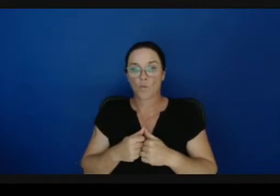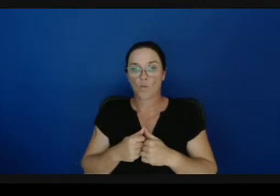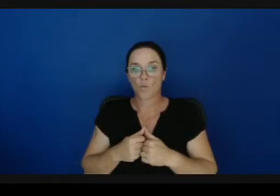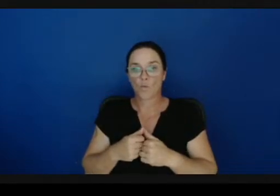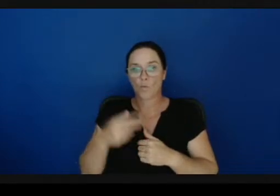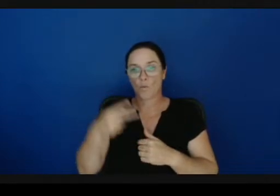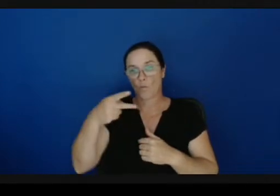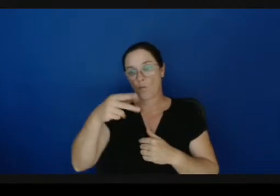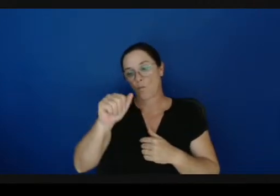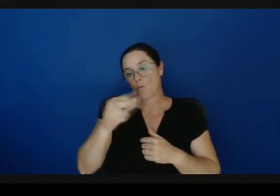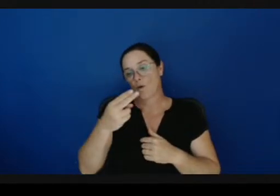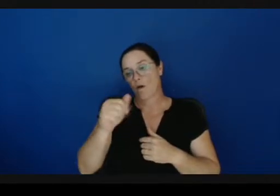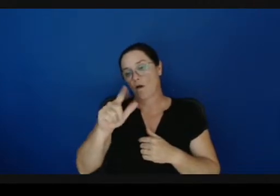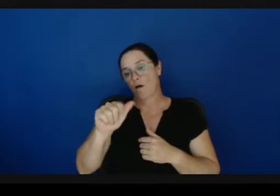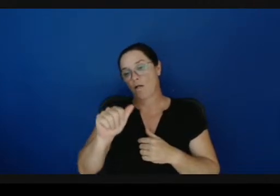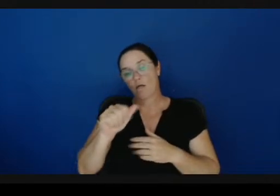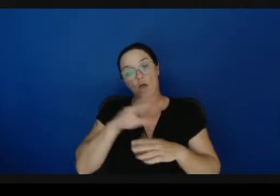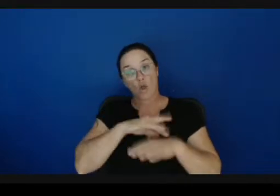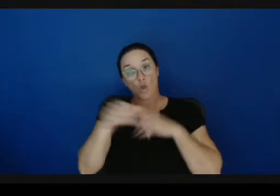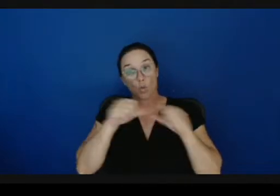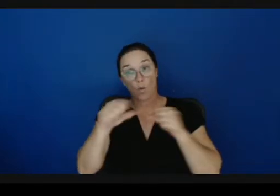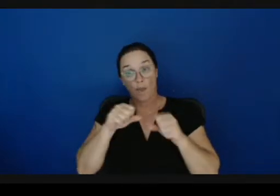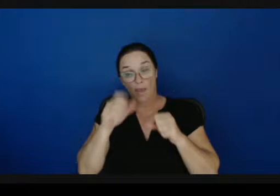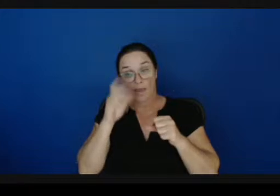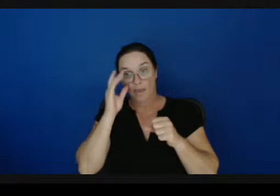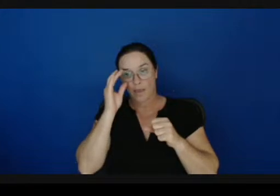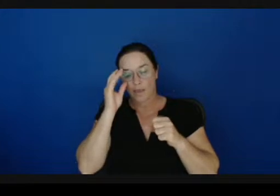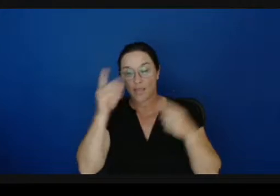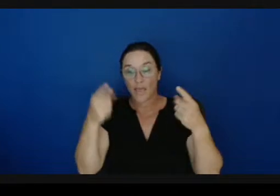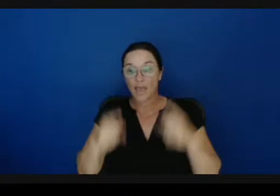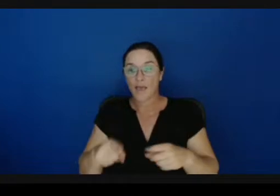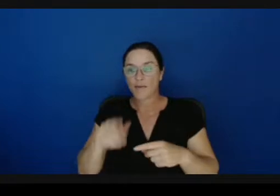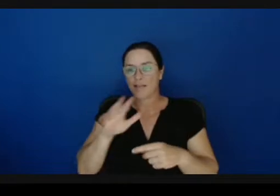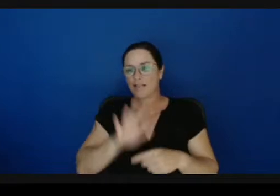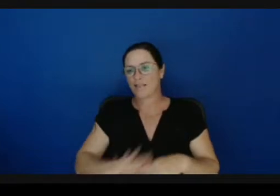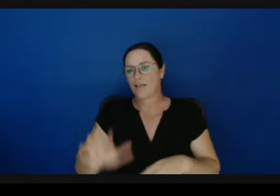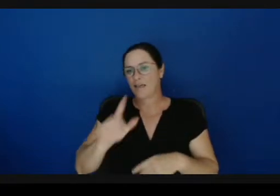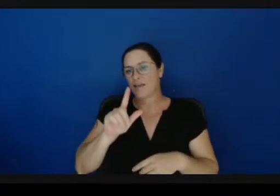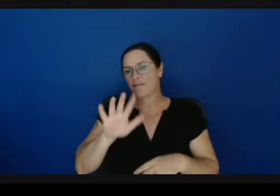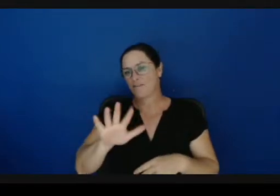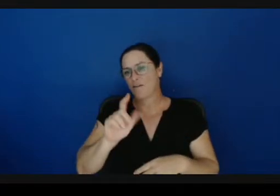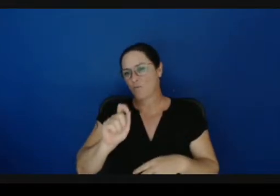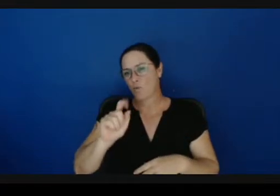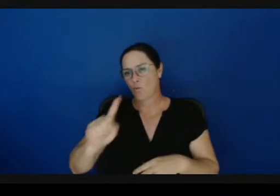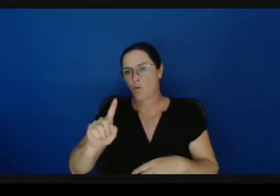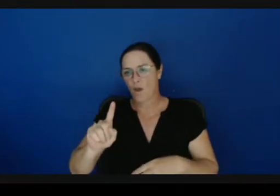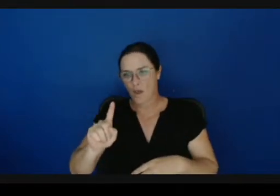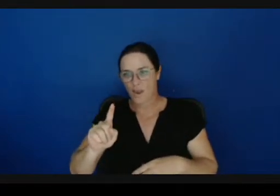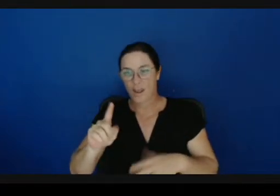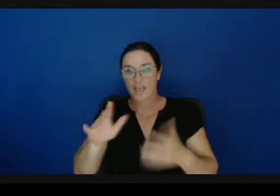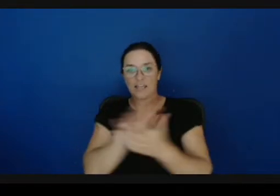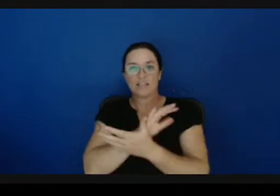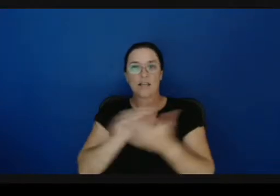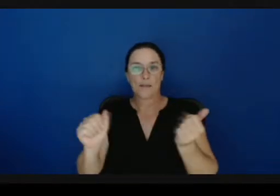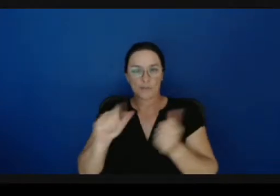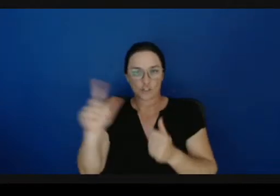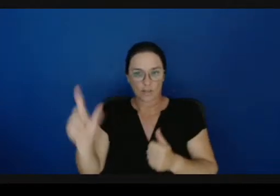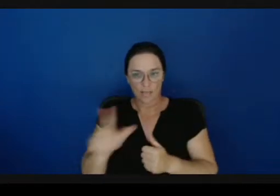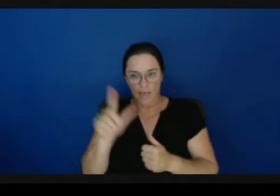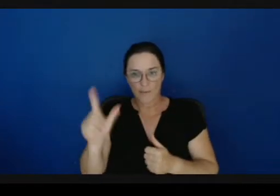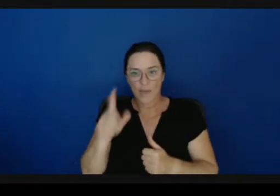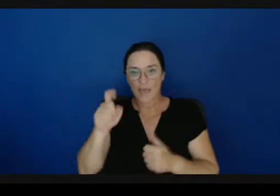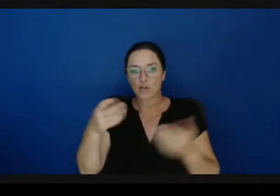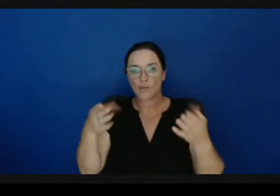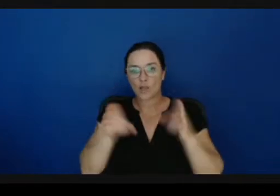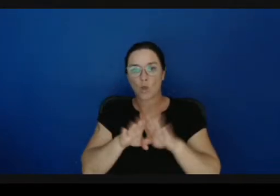Pahala earthquake, deep Pahala earthquake that occurred, like a 5.1 in that buildup. It actually damaged the Pahala library, had to be close